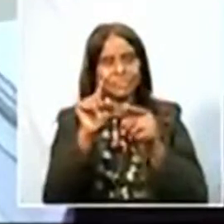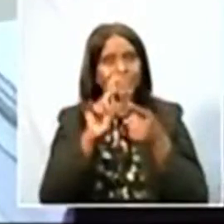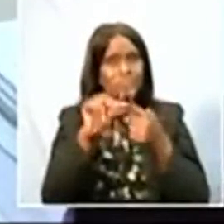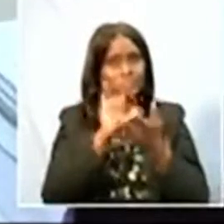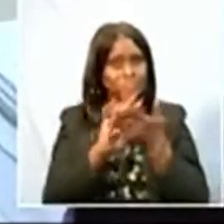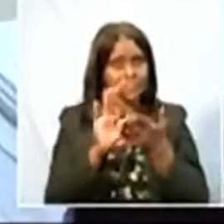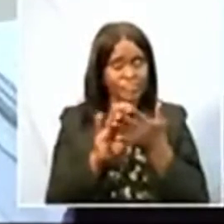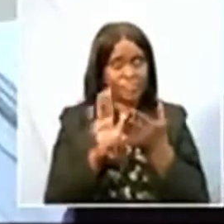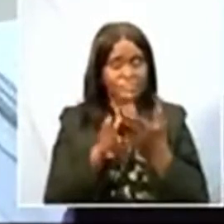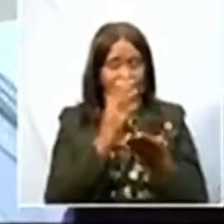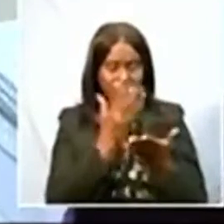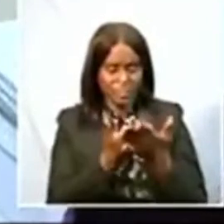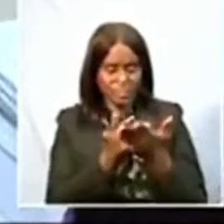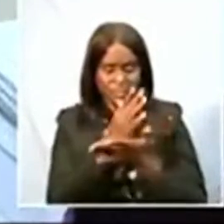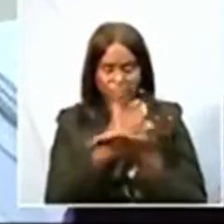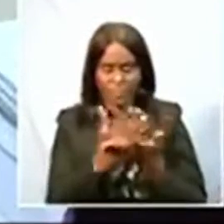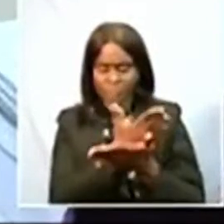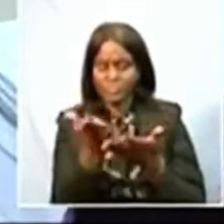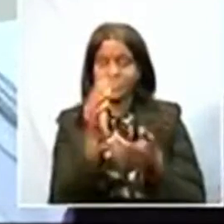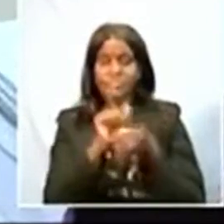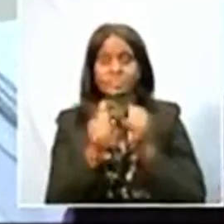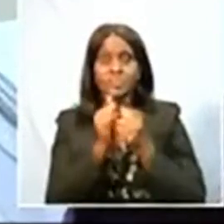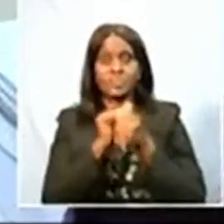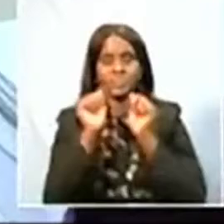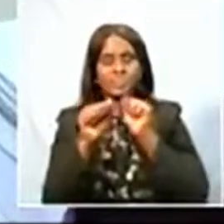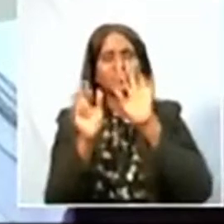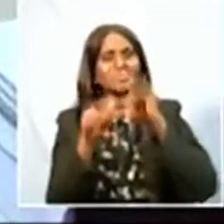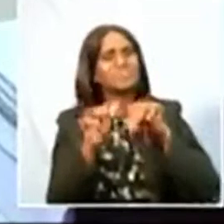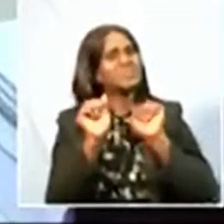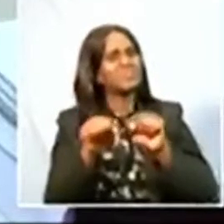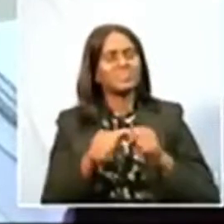apologize. Some of these queries could have been dropped.